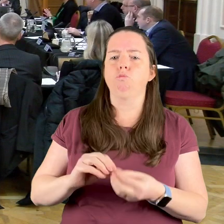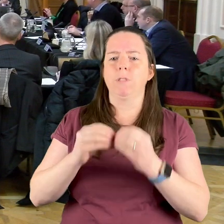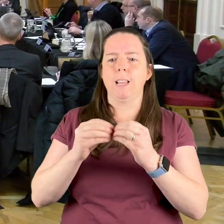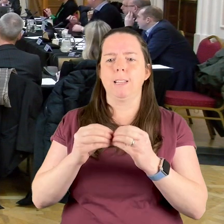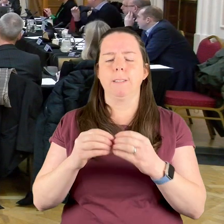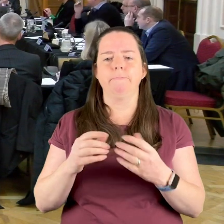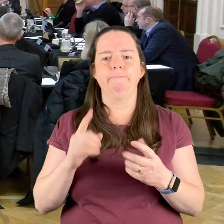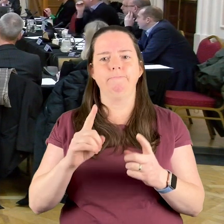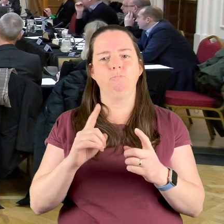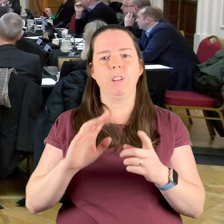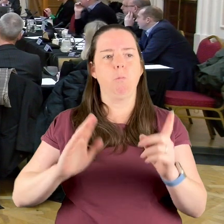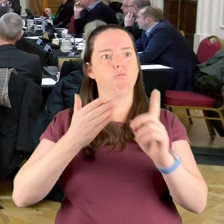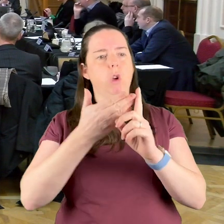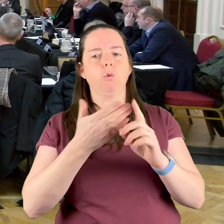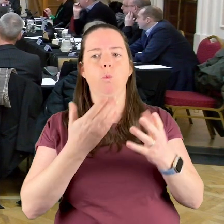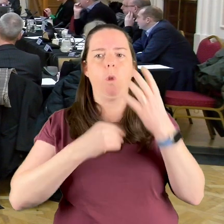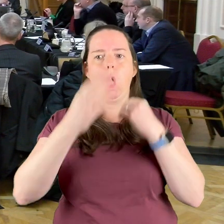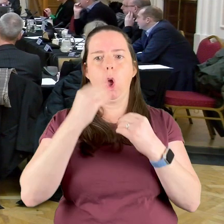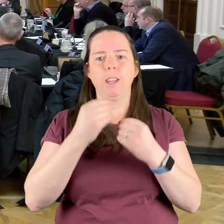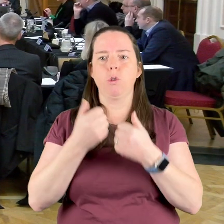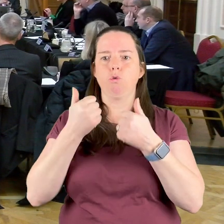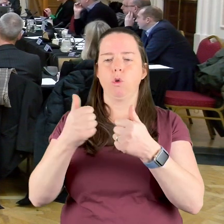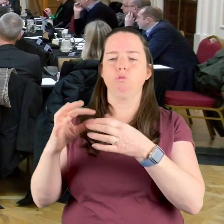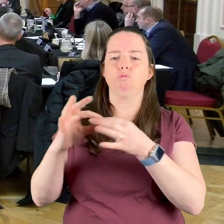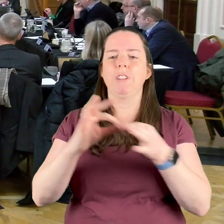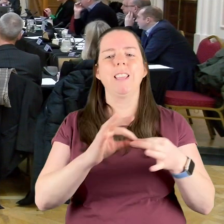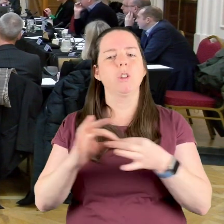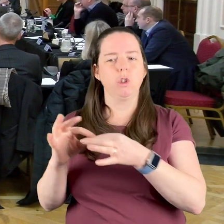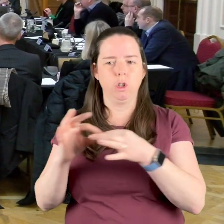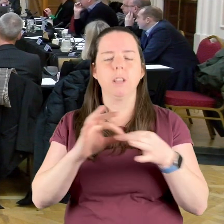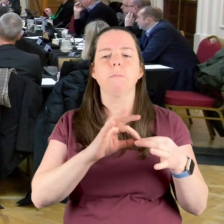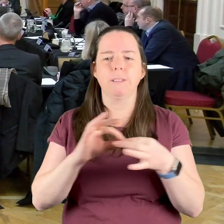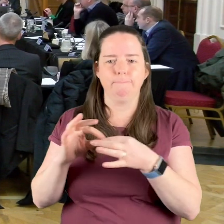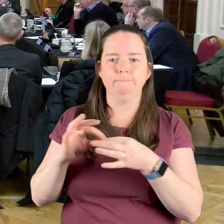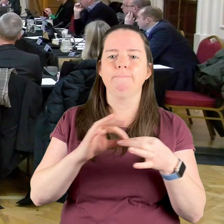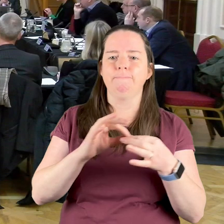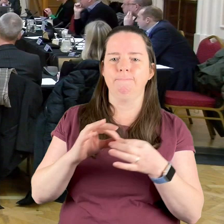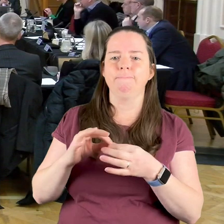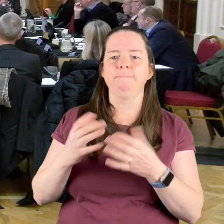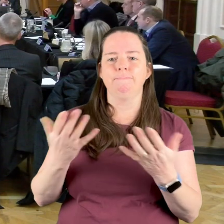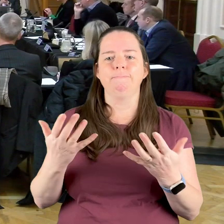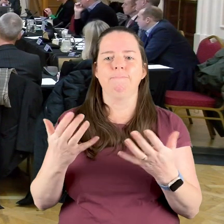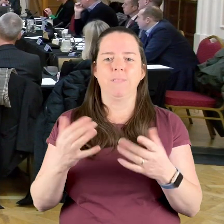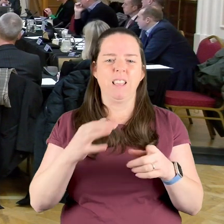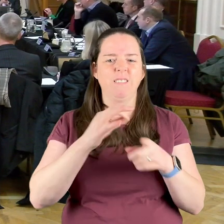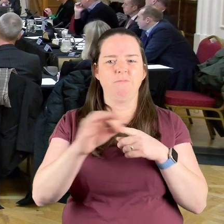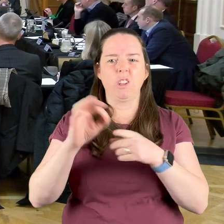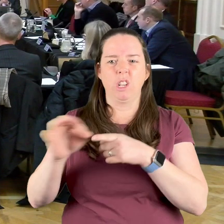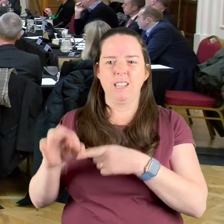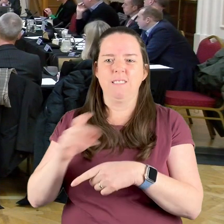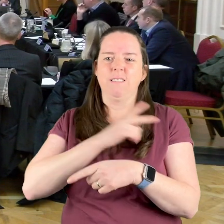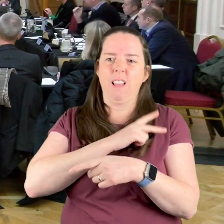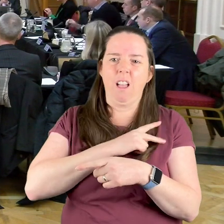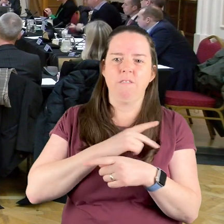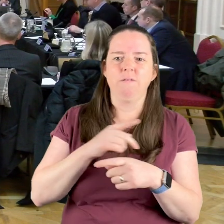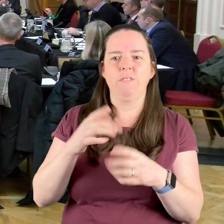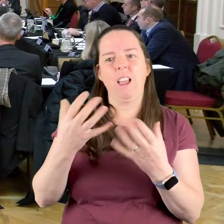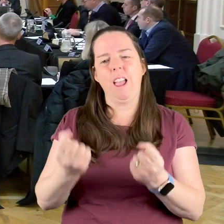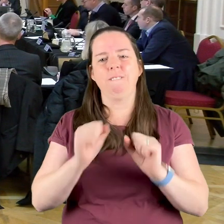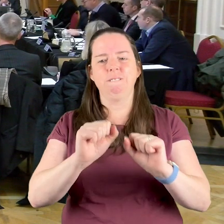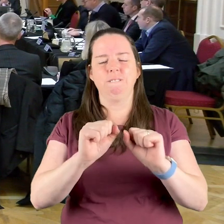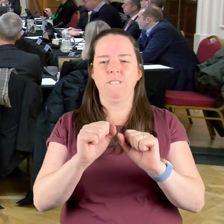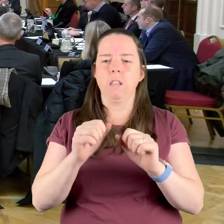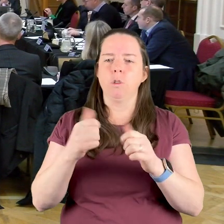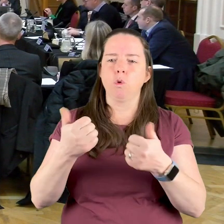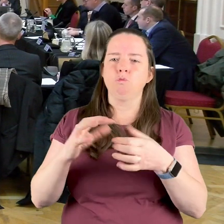that you want to create, so that there's that approach to learning and the good relationships between the different specialists that